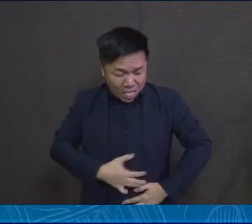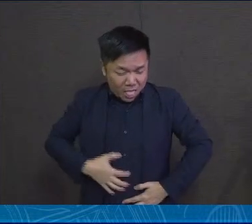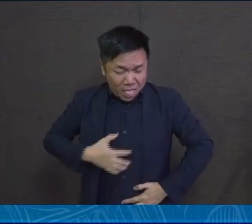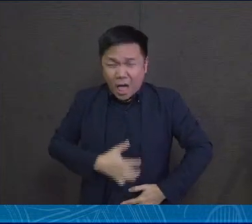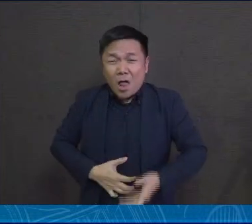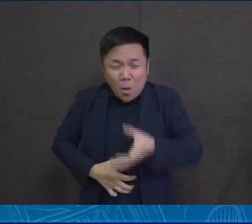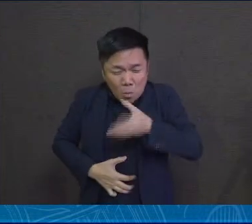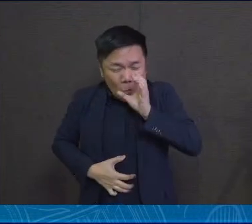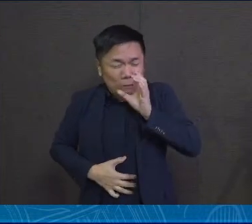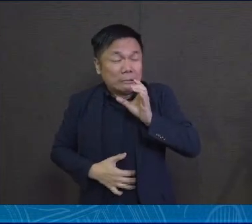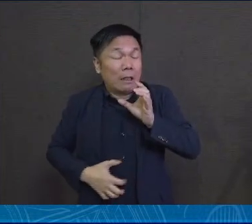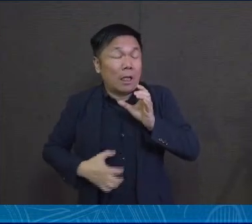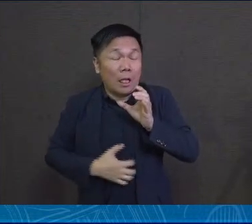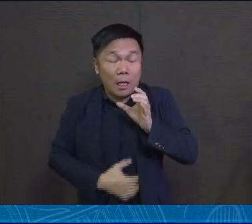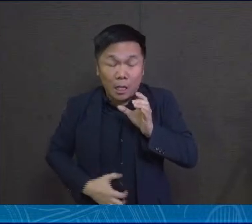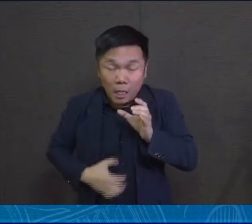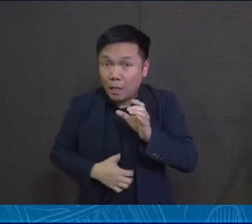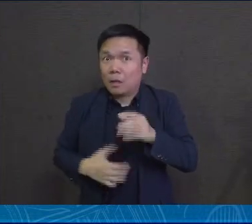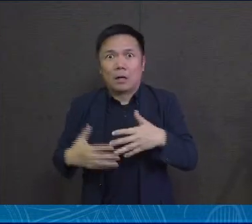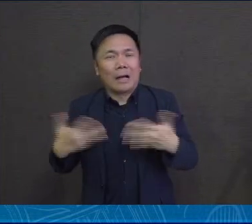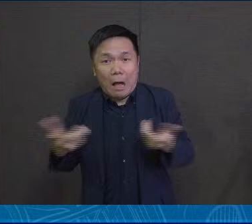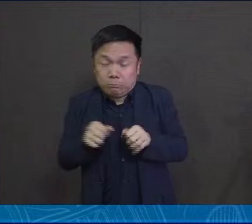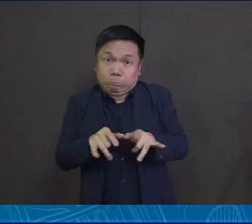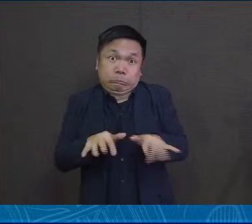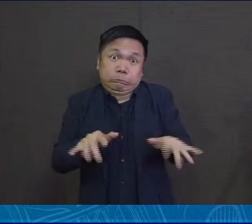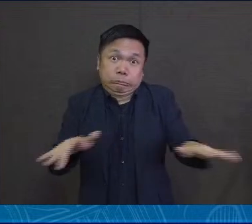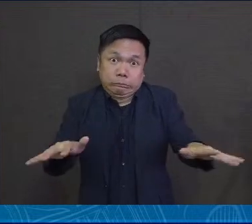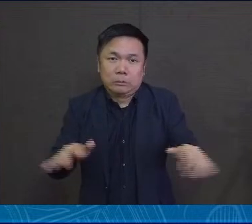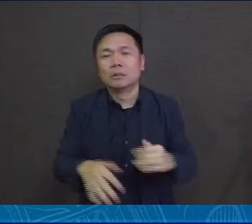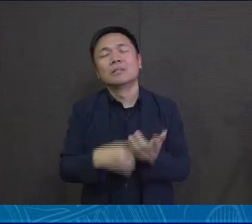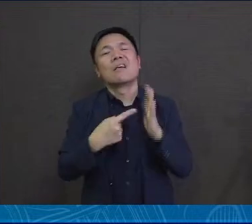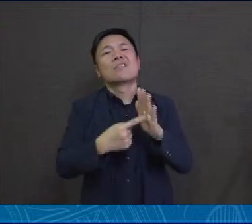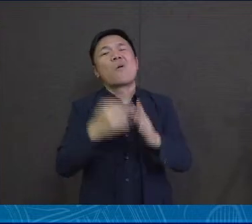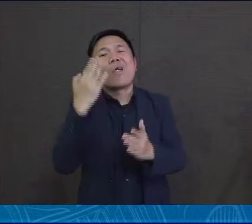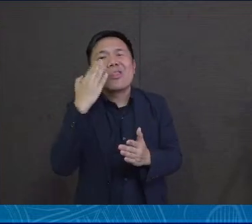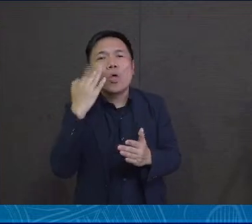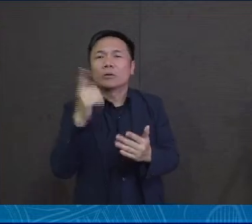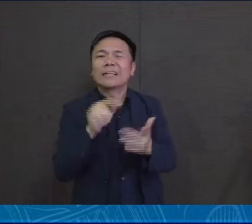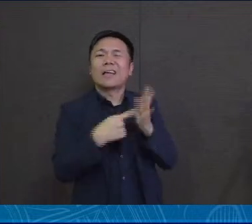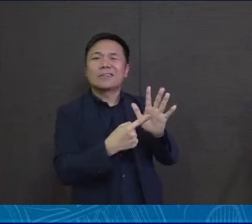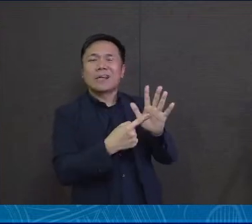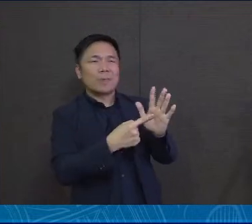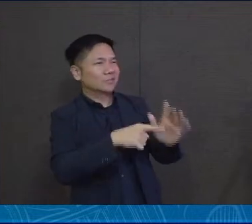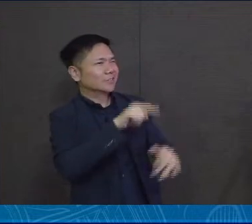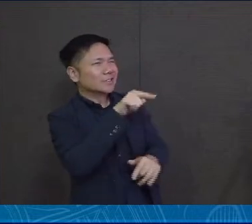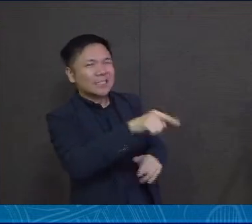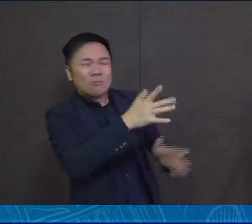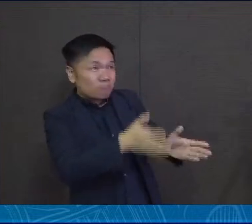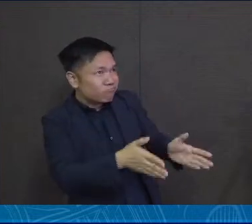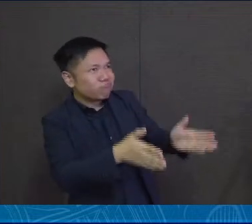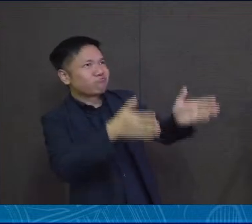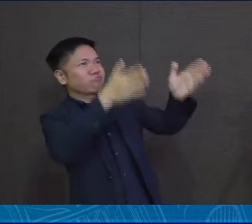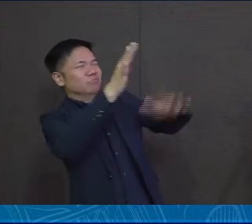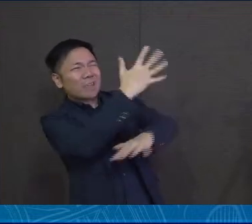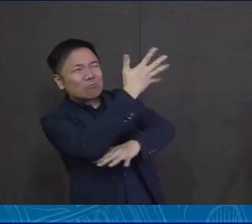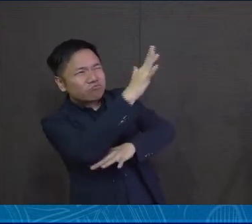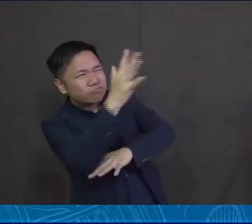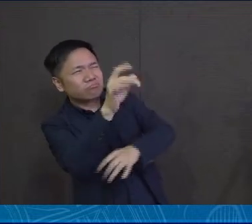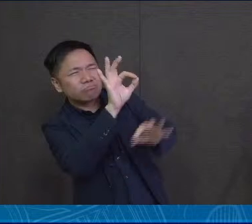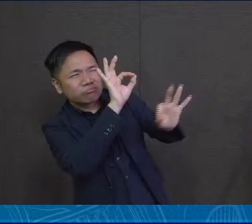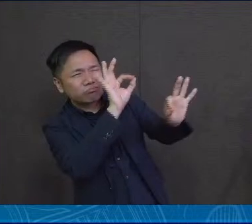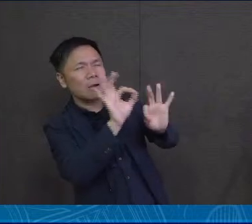services. Those priority maps then inform where we target natural, green, and gray infrastructure, and we look